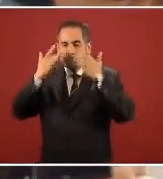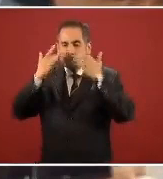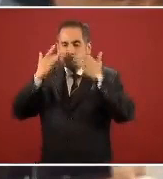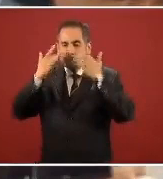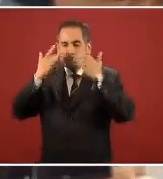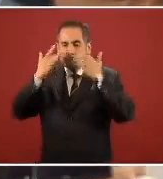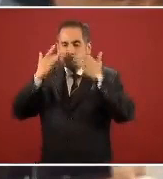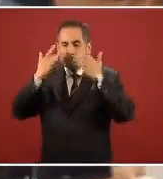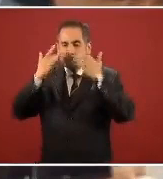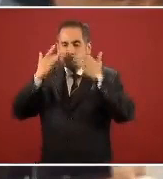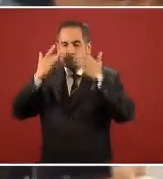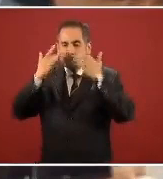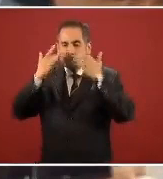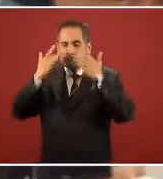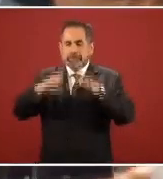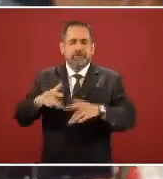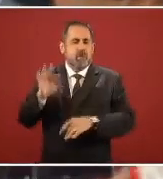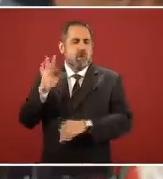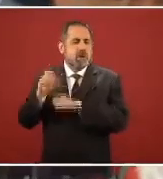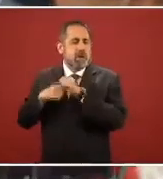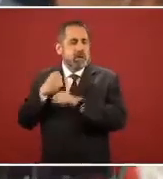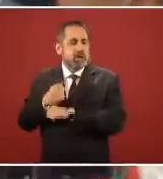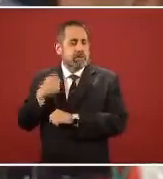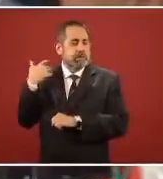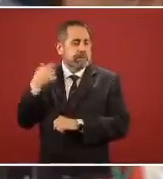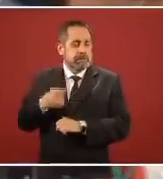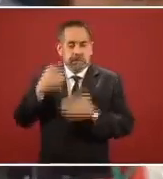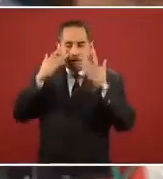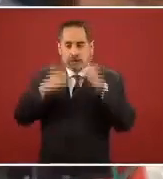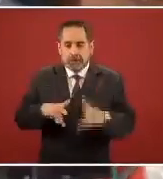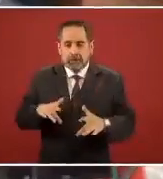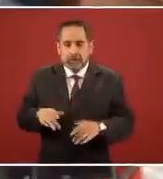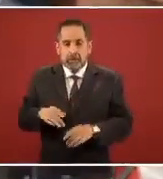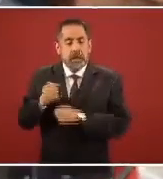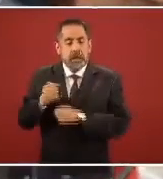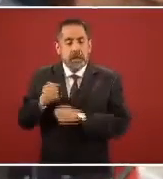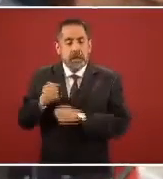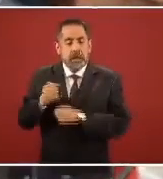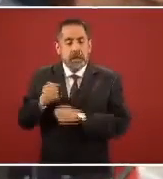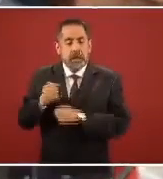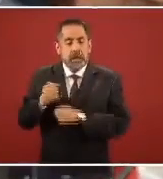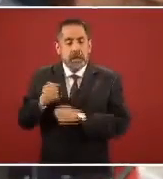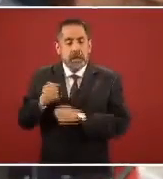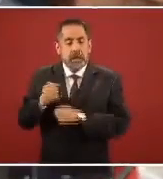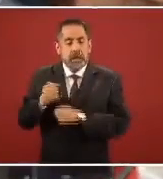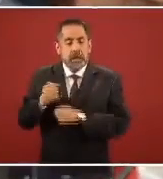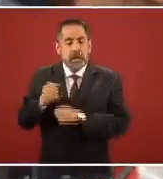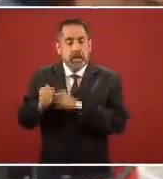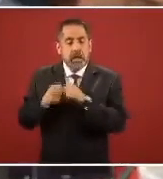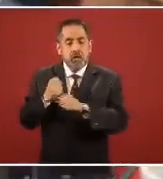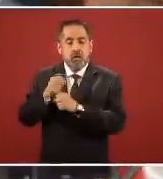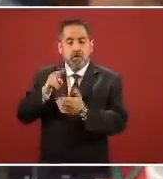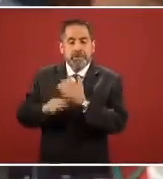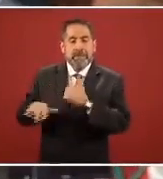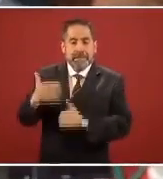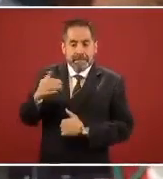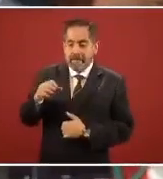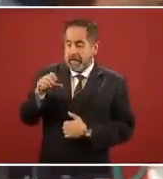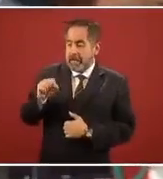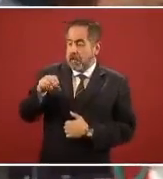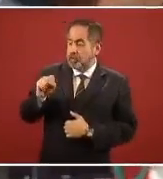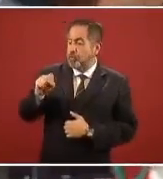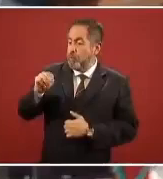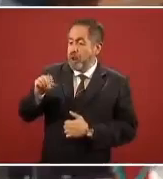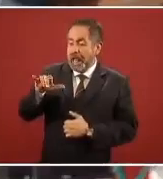quit Pemex after 40 years. En el 2015, and in the year 2015, Carlos Morales